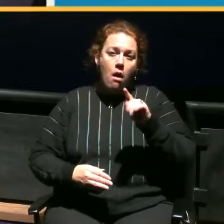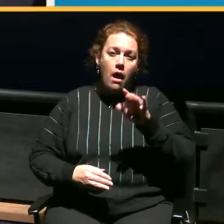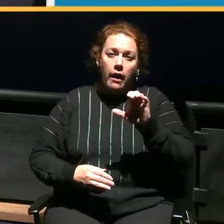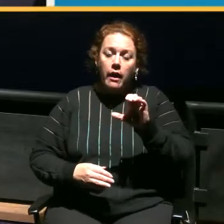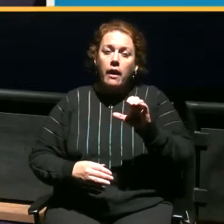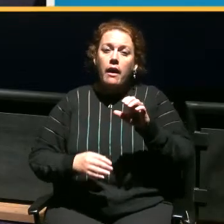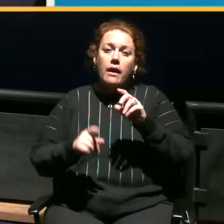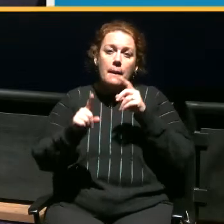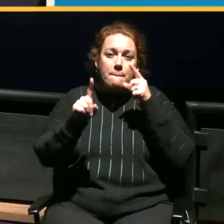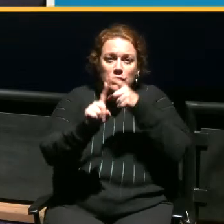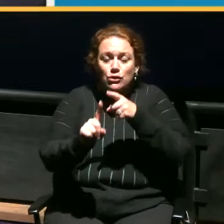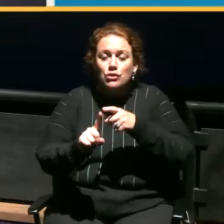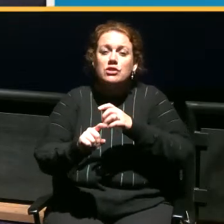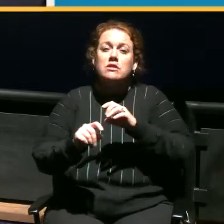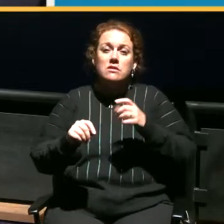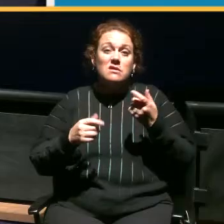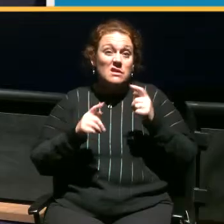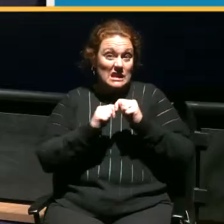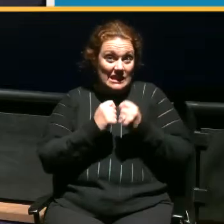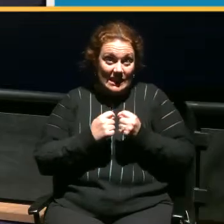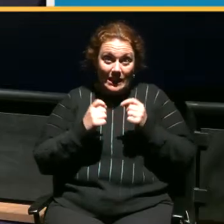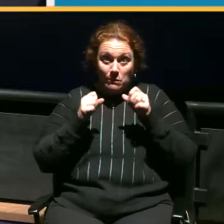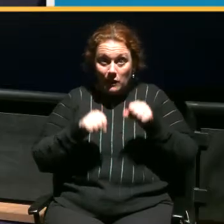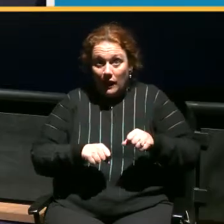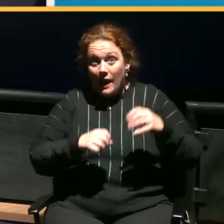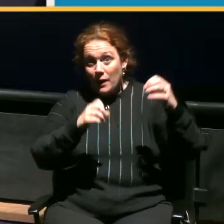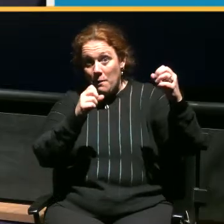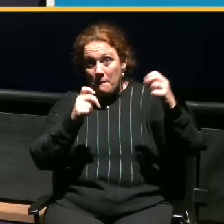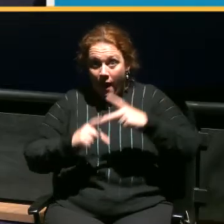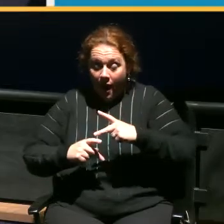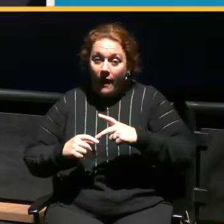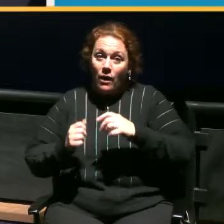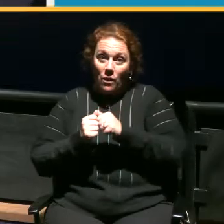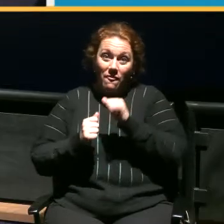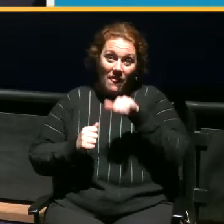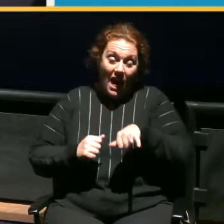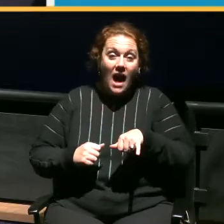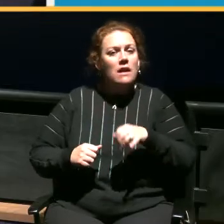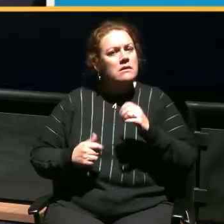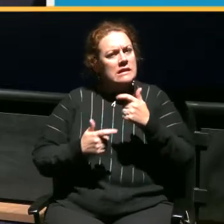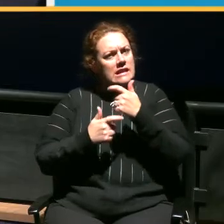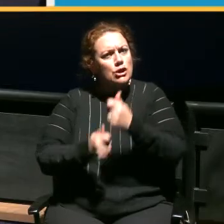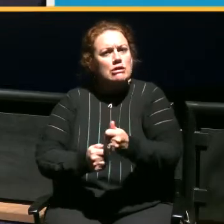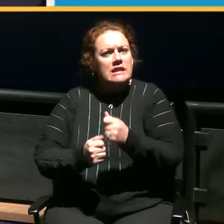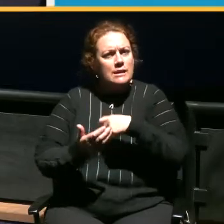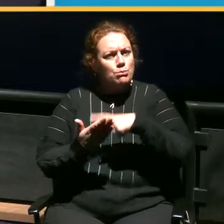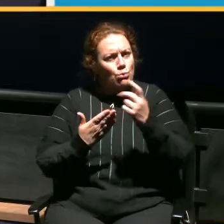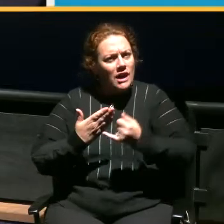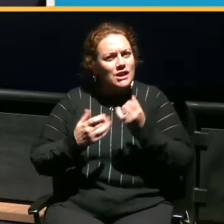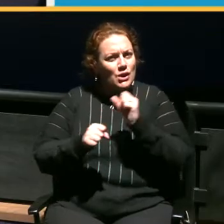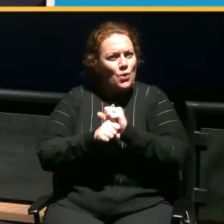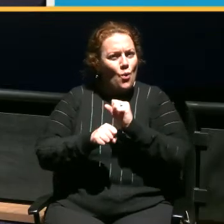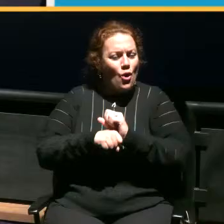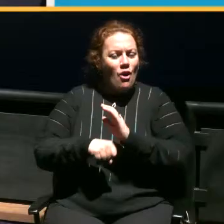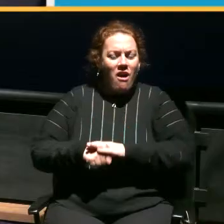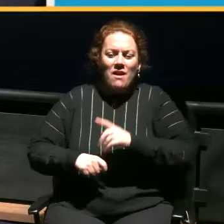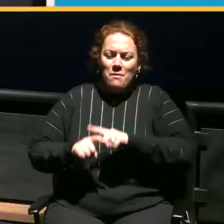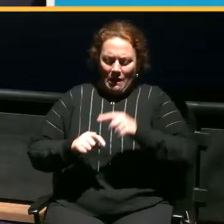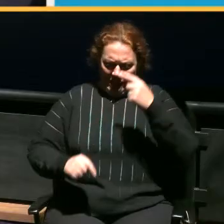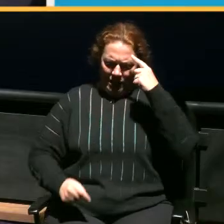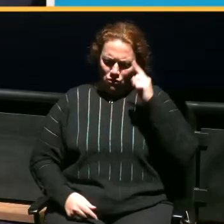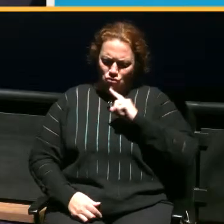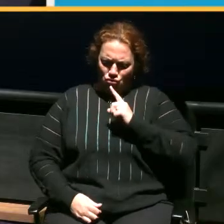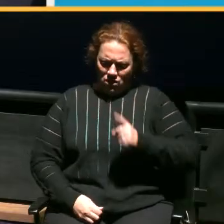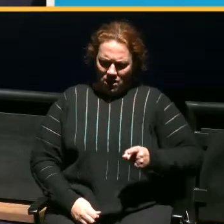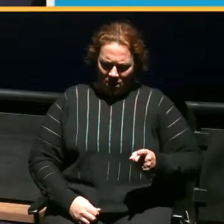and give us a chance to maybe go back to Hubble with a robotic mission. That was a really interesting project to work on, but what I think we